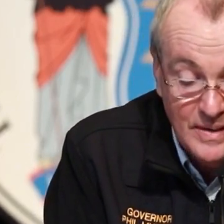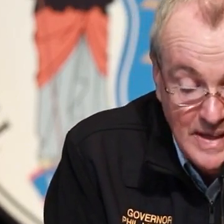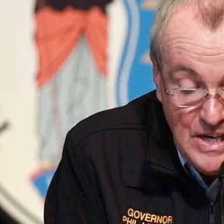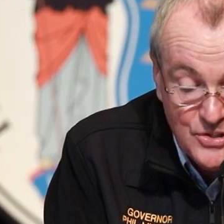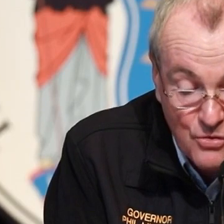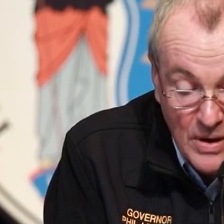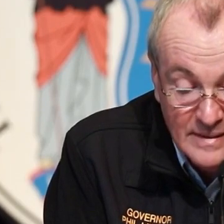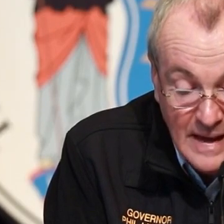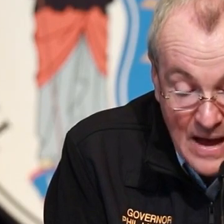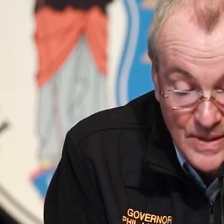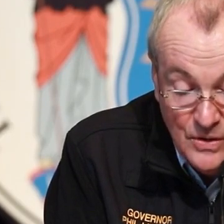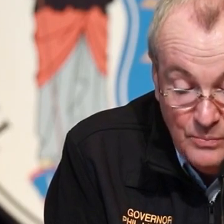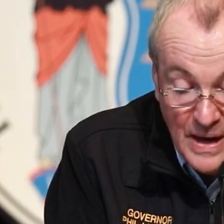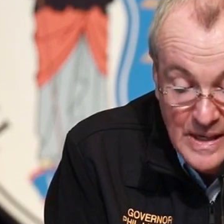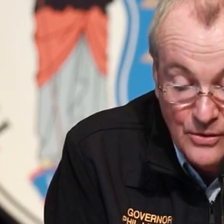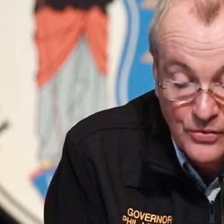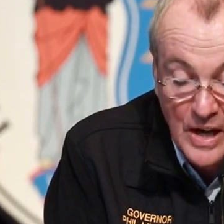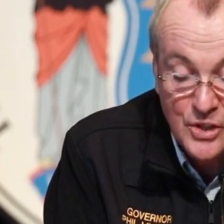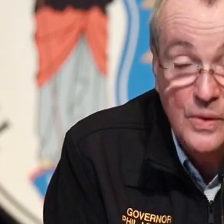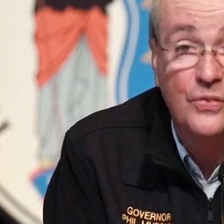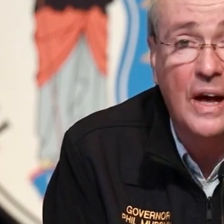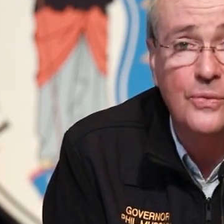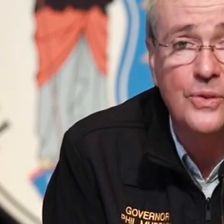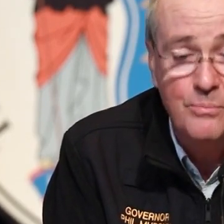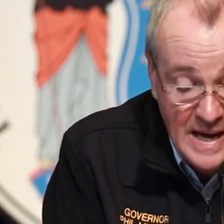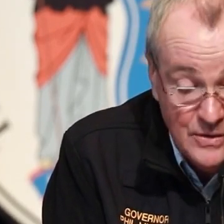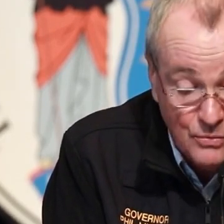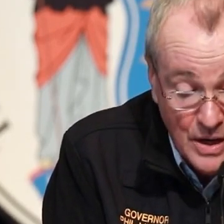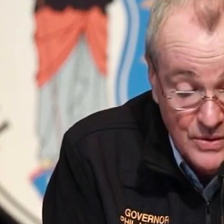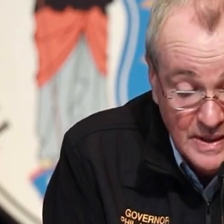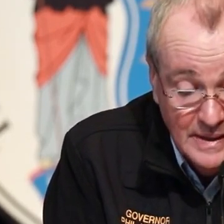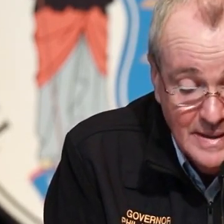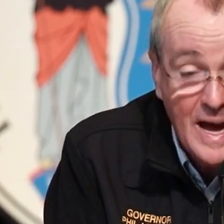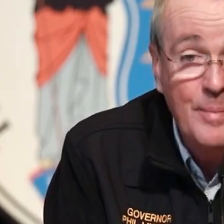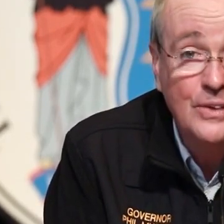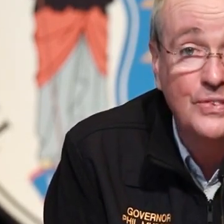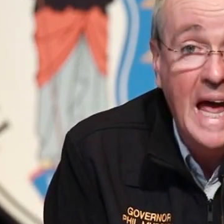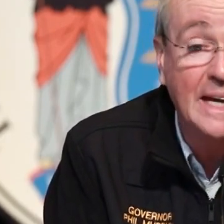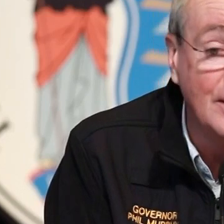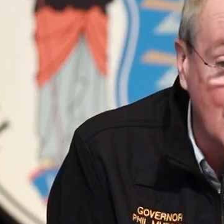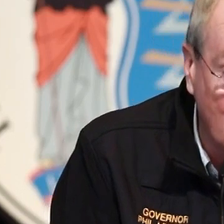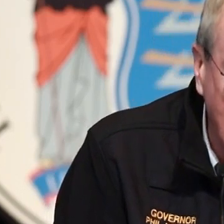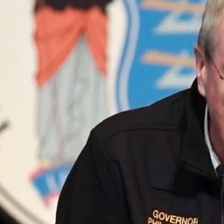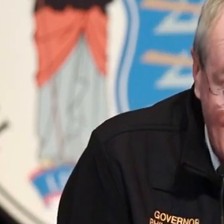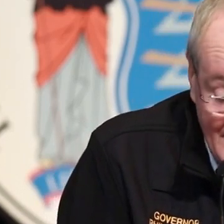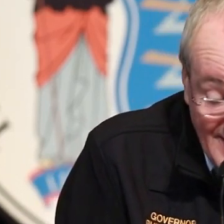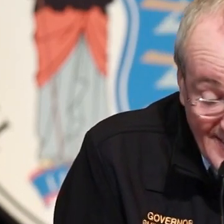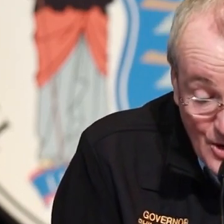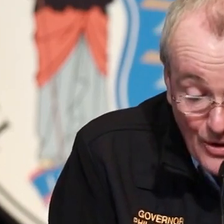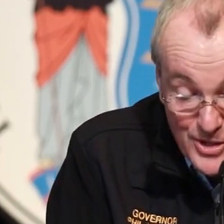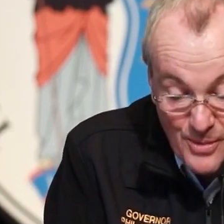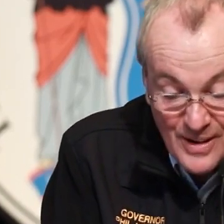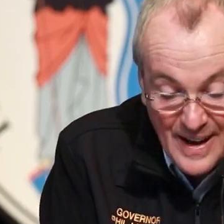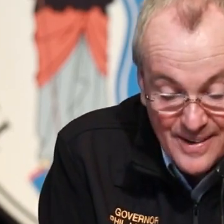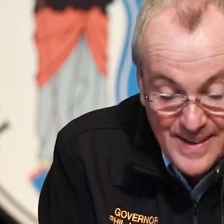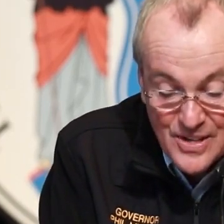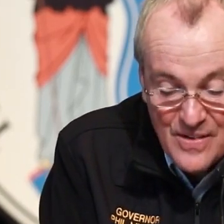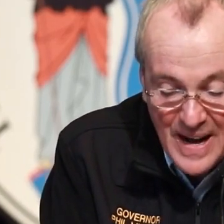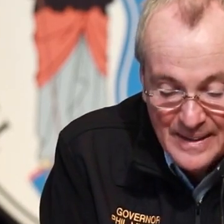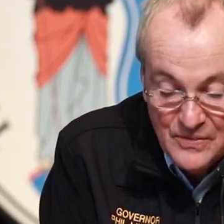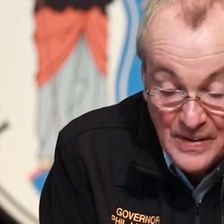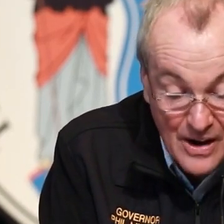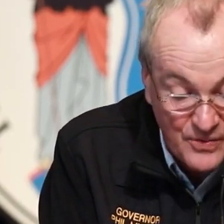He's on East Grant Avenue by the intersection with South Main Road. Dominic's dad, another friend of mine, Carlos Mercado,